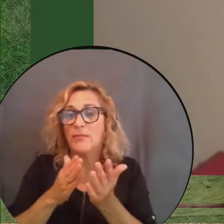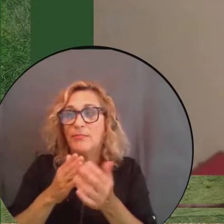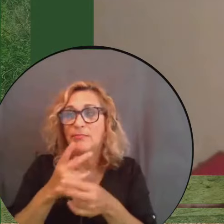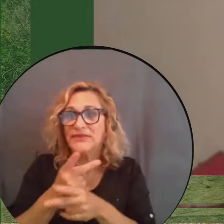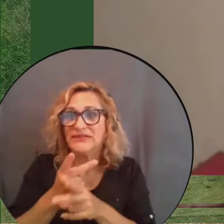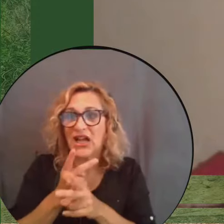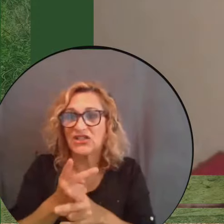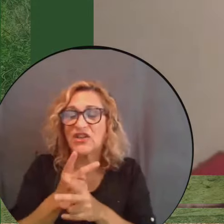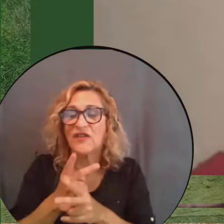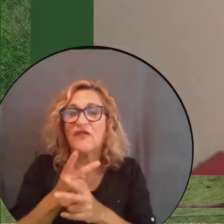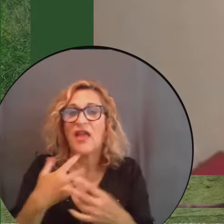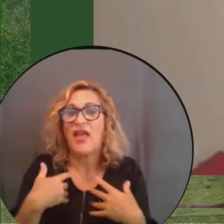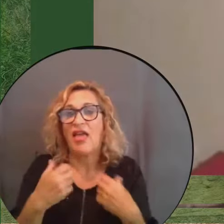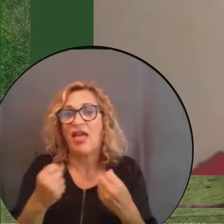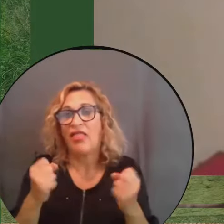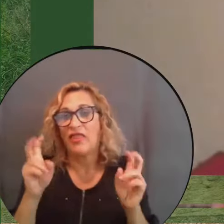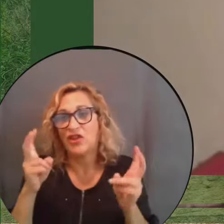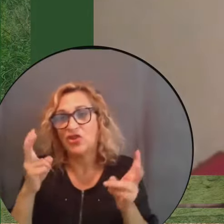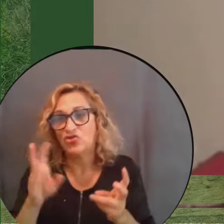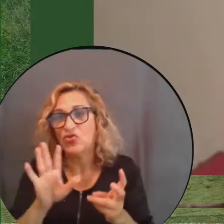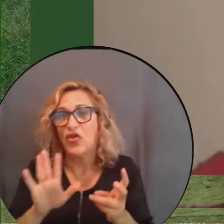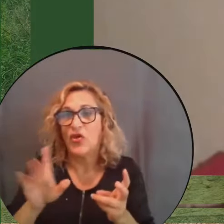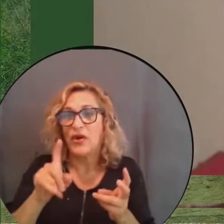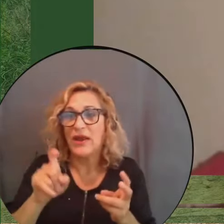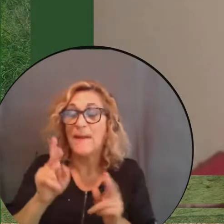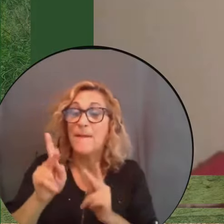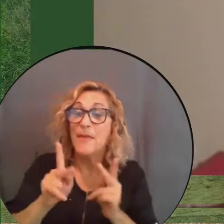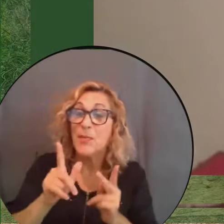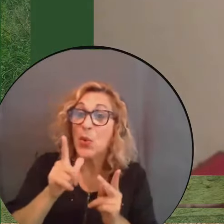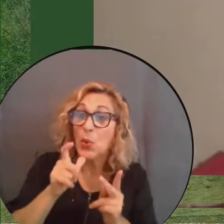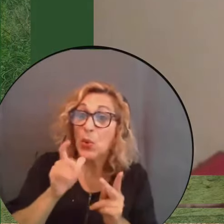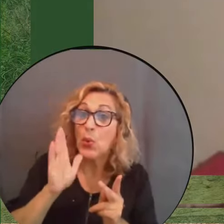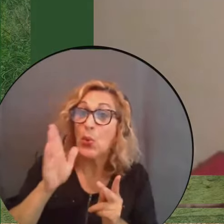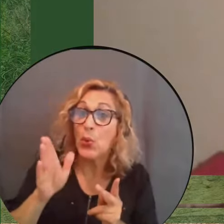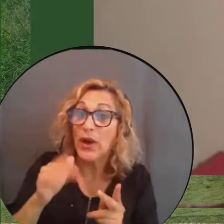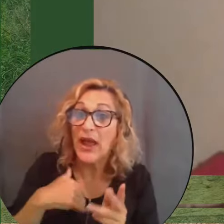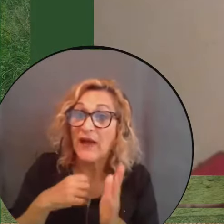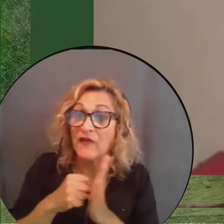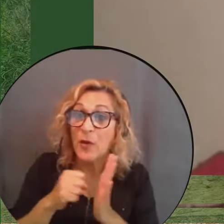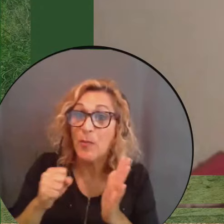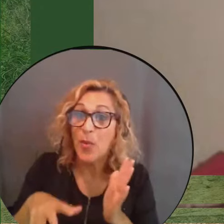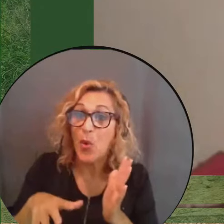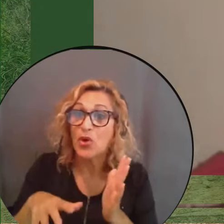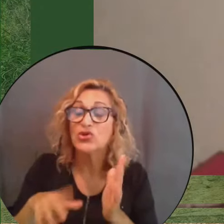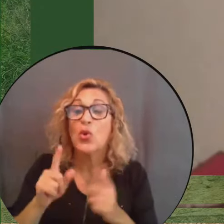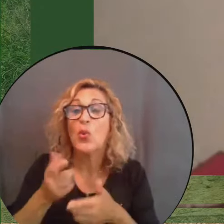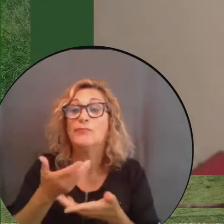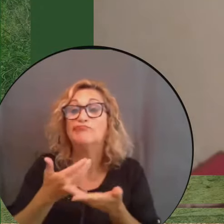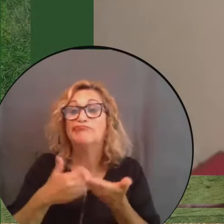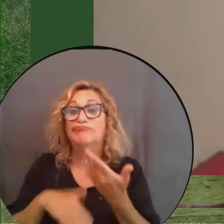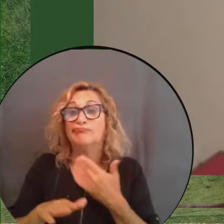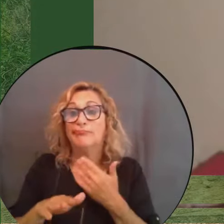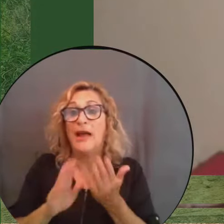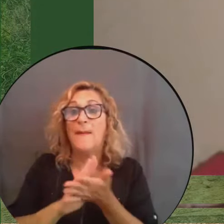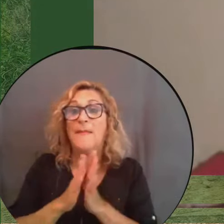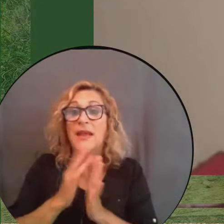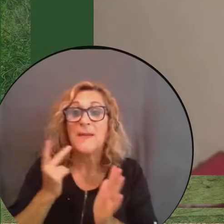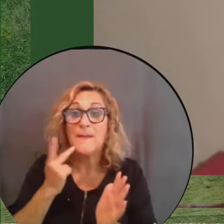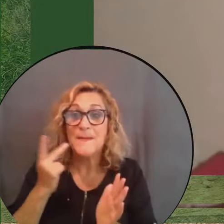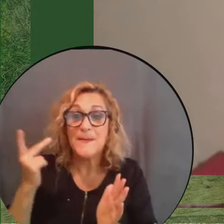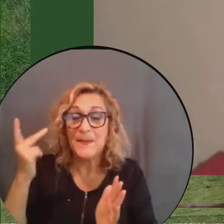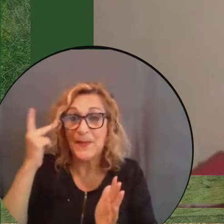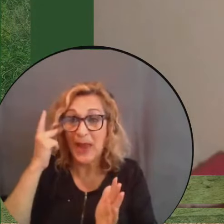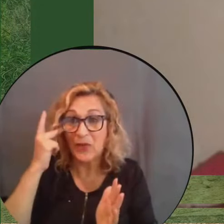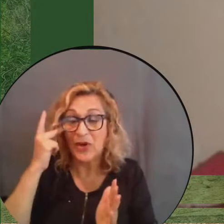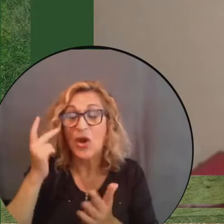know that people are going to fall through the cracks. People who would have had abortions are going to go on to birth and potentially parent, or